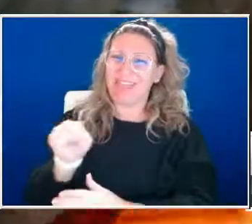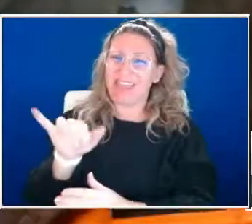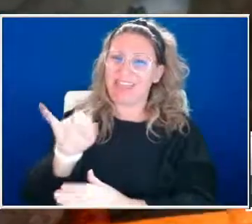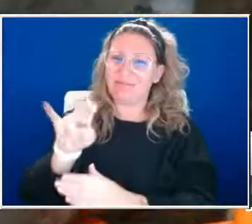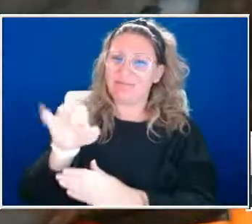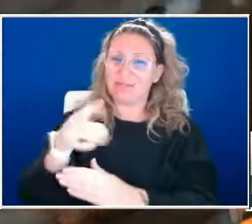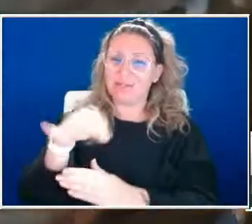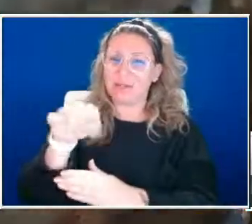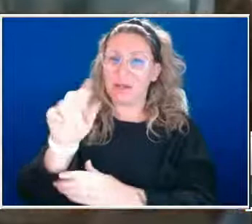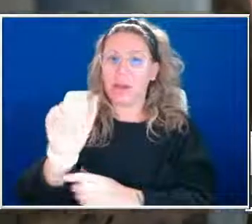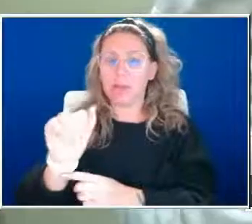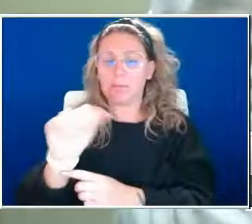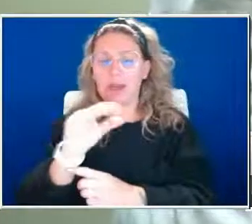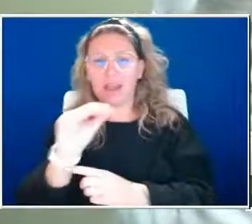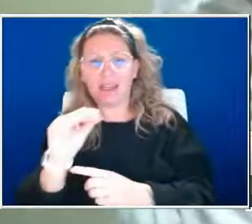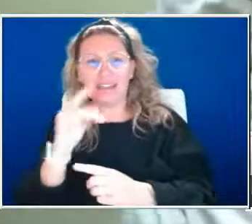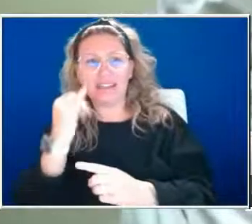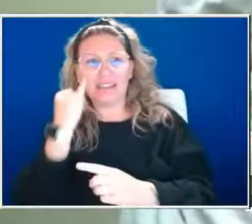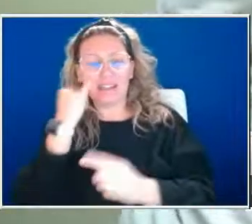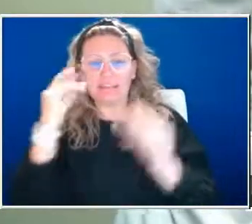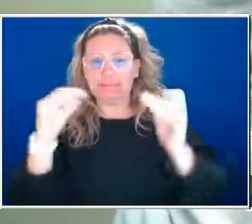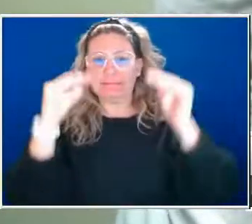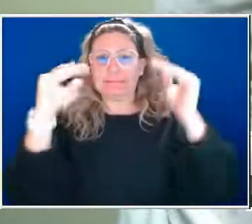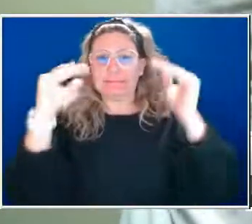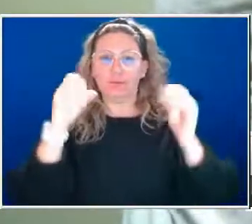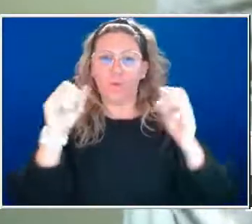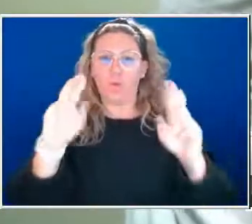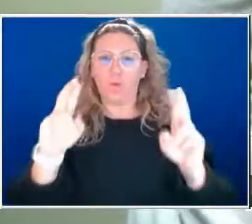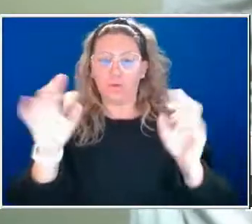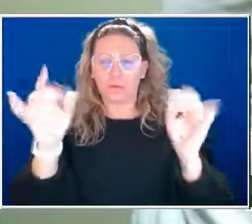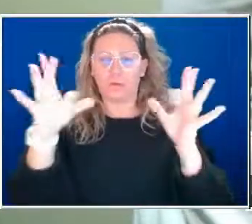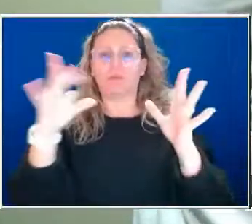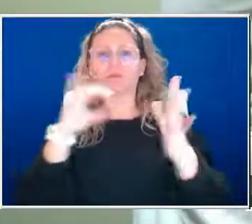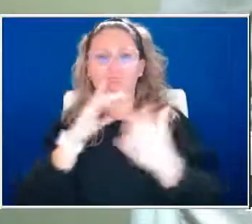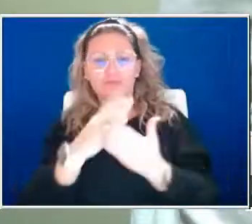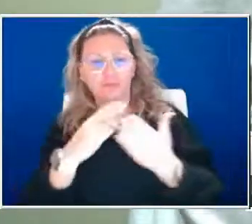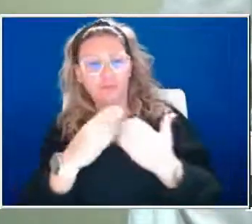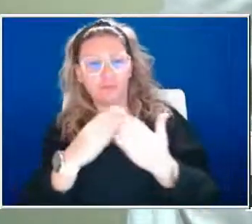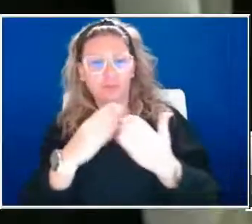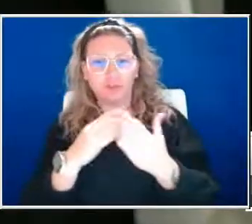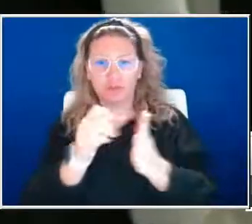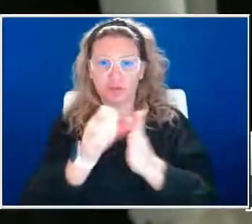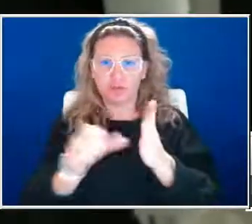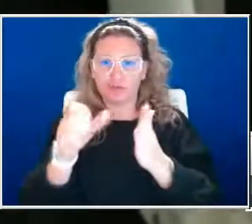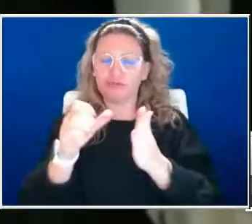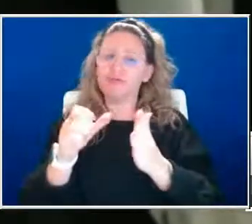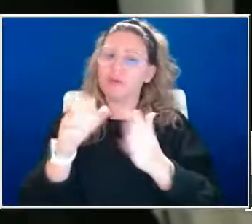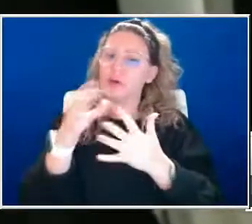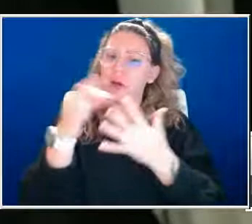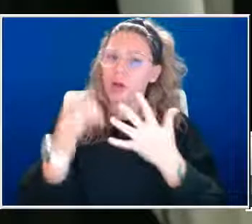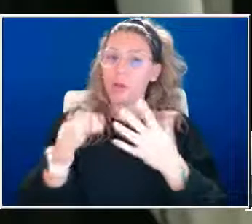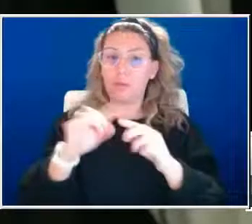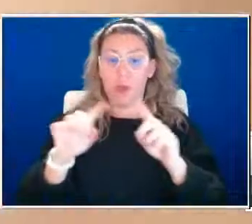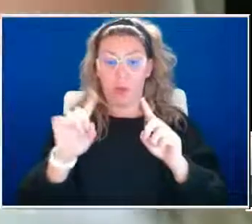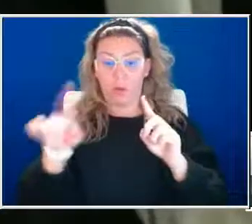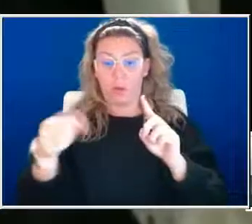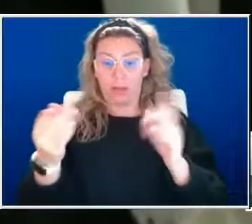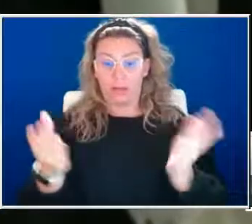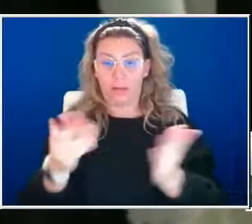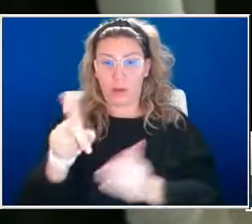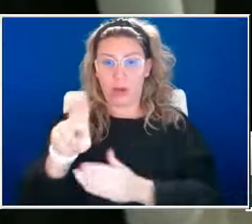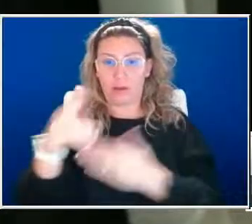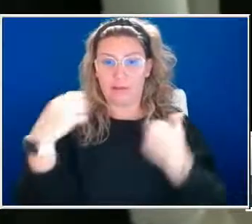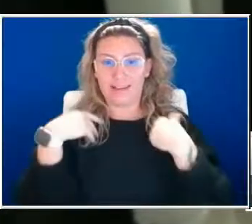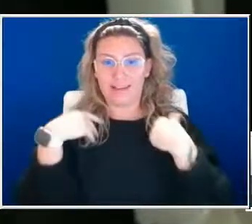critical stage, surgery is an option, but only here at the health system in our region. Why? We're going to